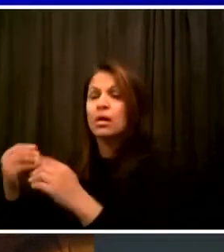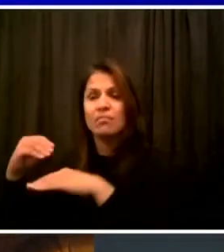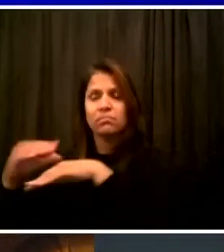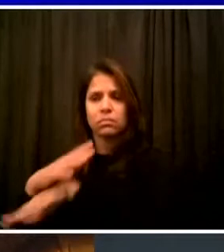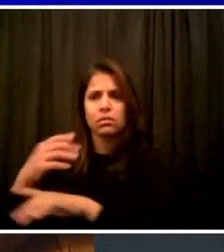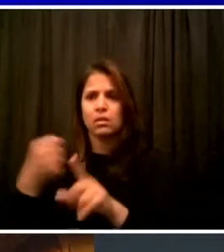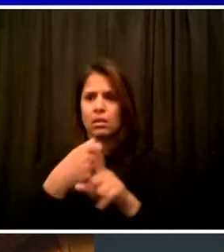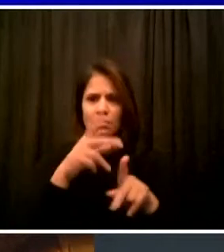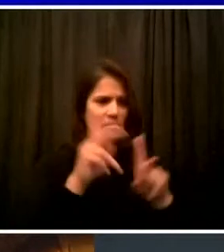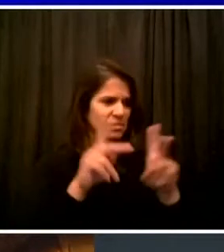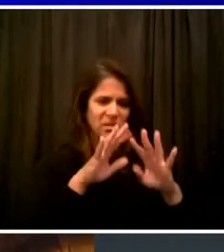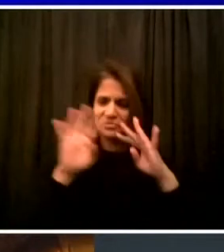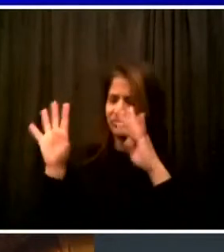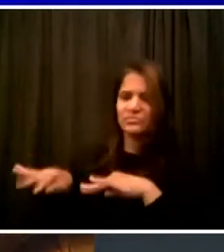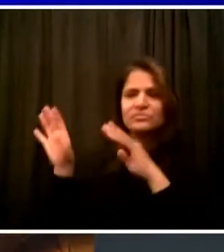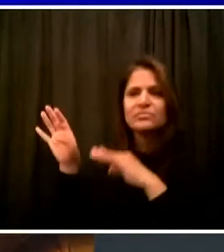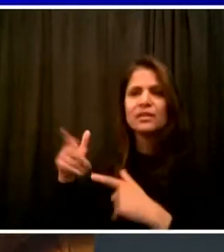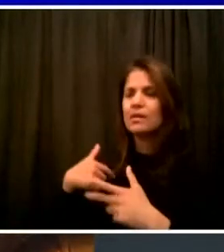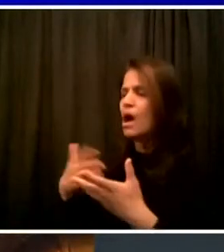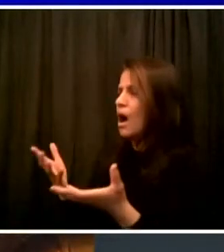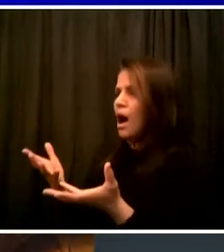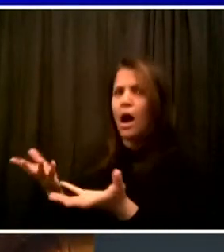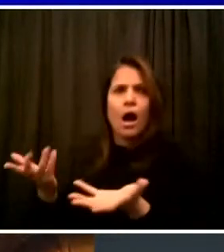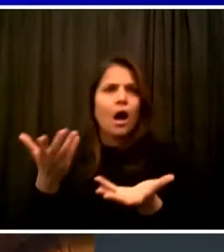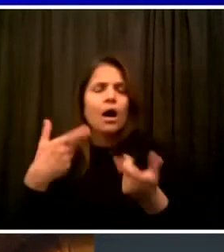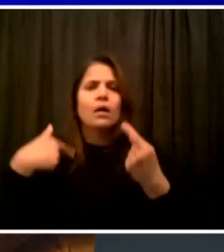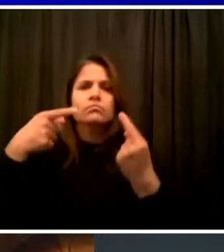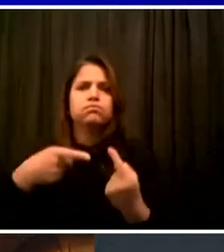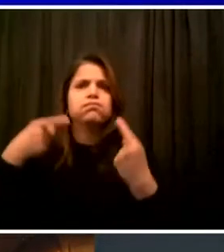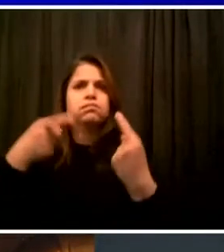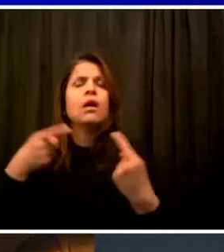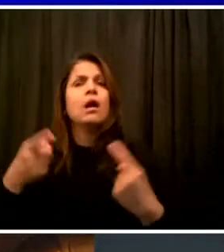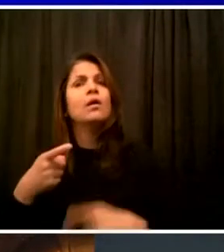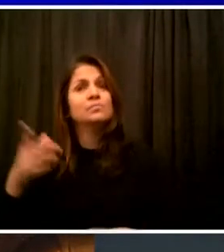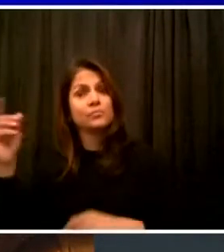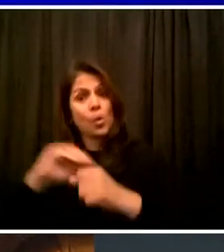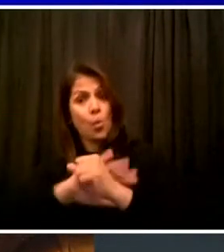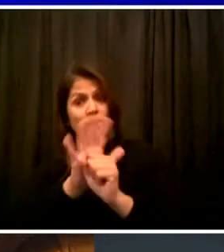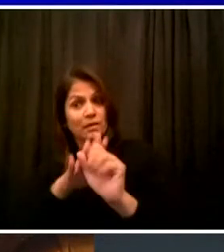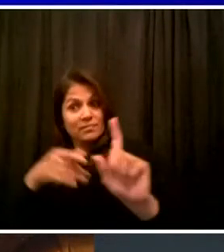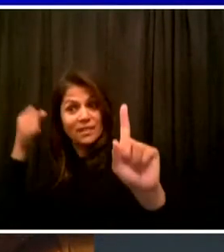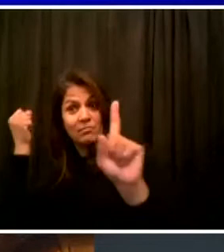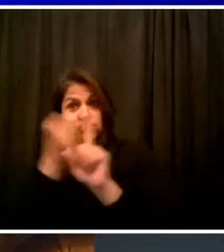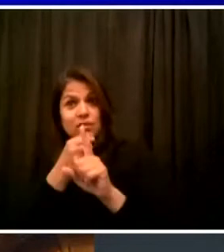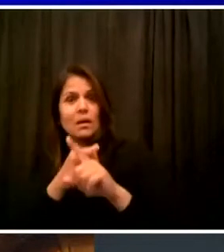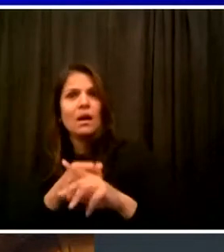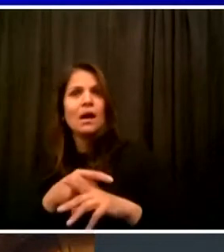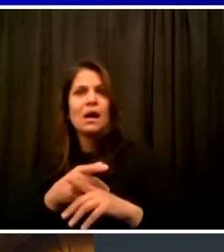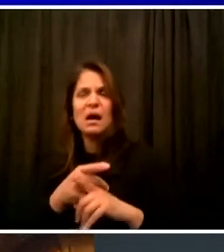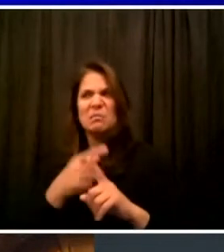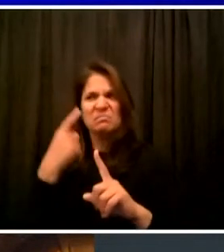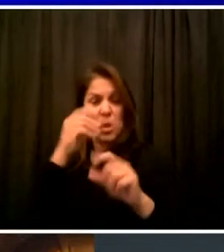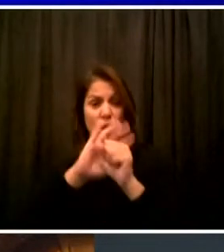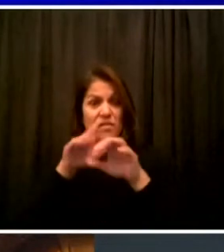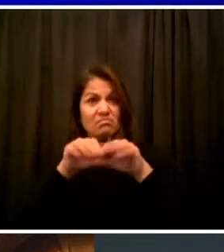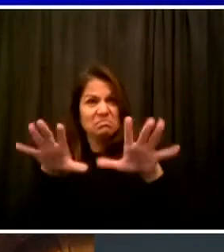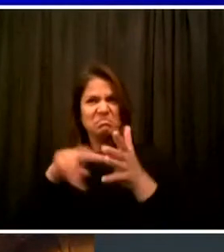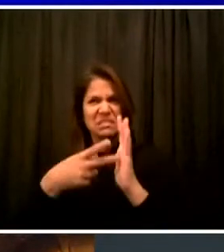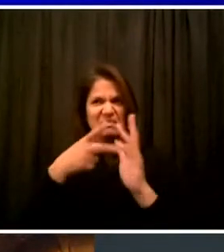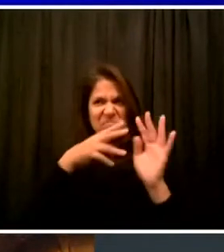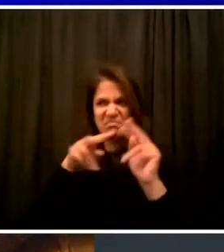to a Chinese restaurant. I remember going to Chinese restaurants in Chinatown and in Flushing, Queens to make the point that there